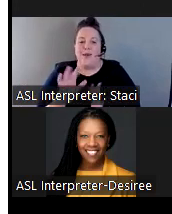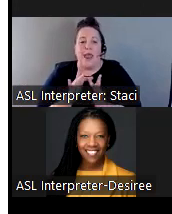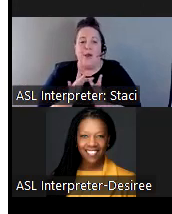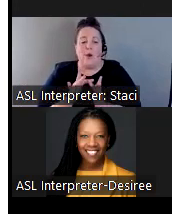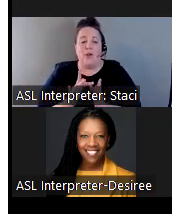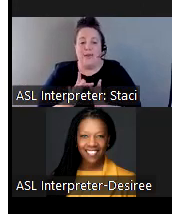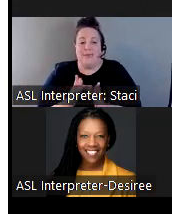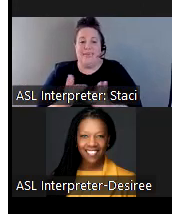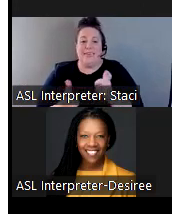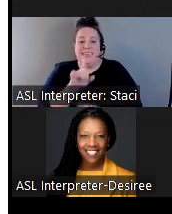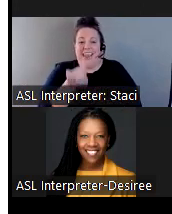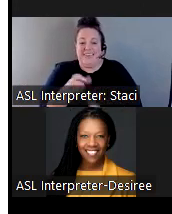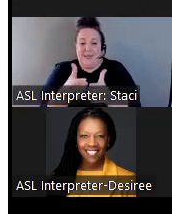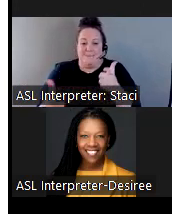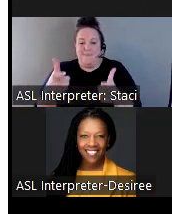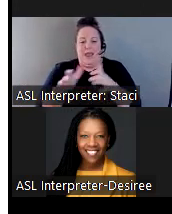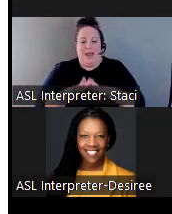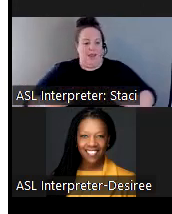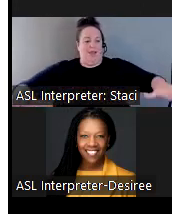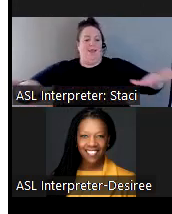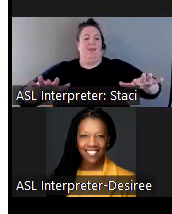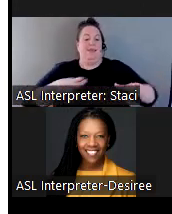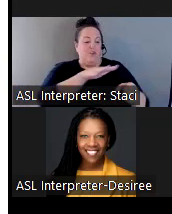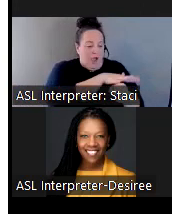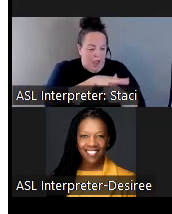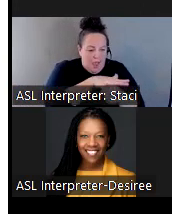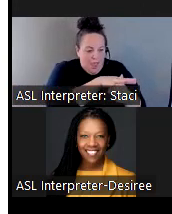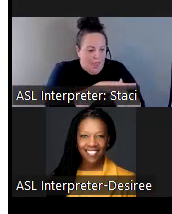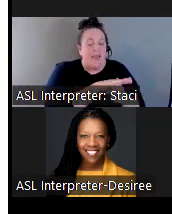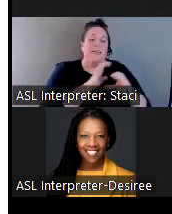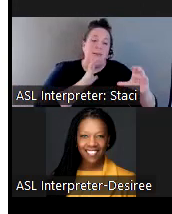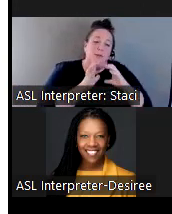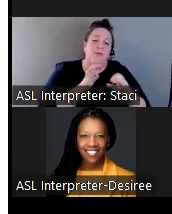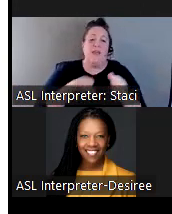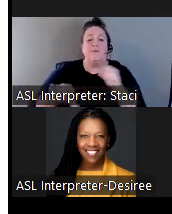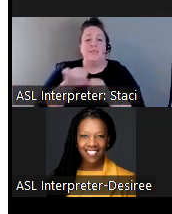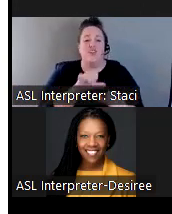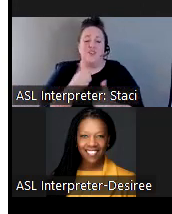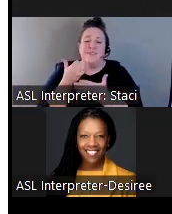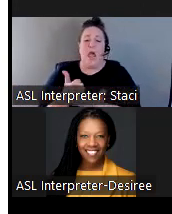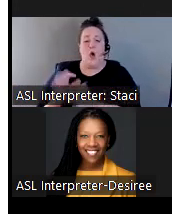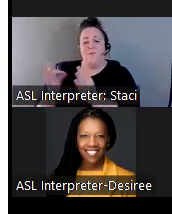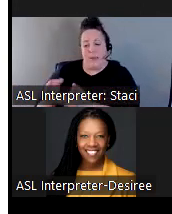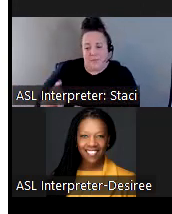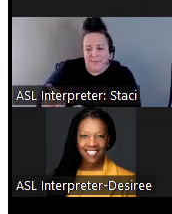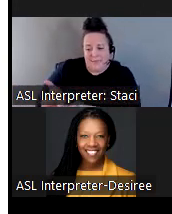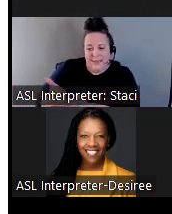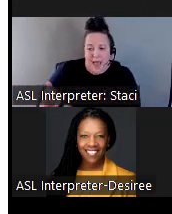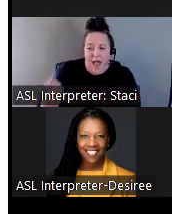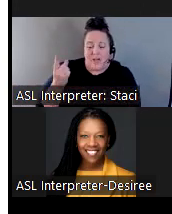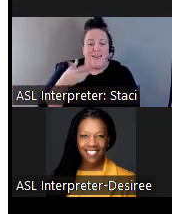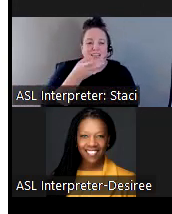any other way. So in your micro networks, communicate to each other, help families understand that transitioning